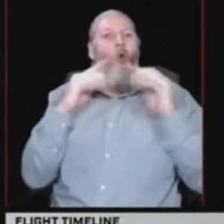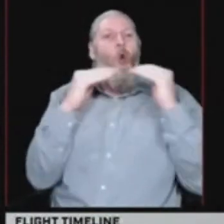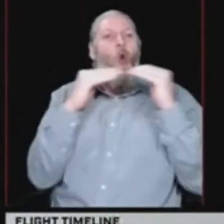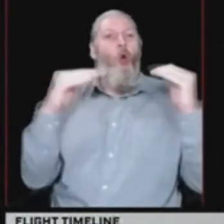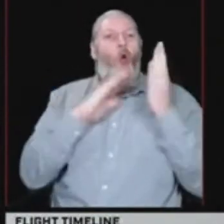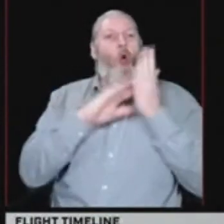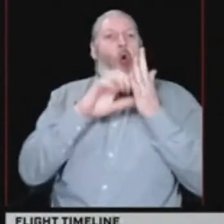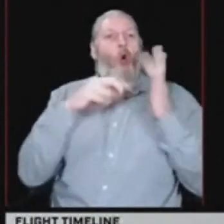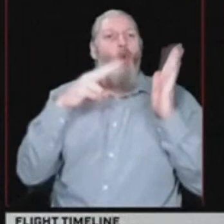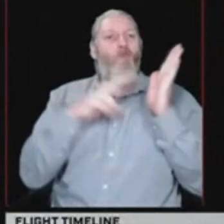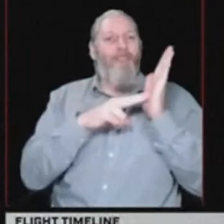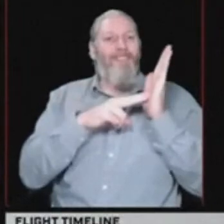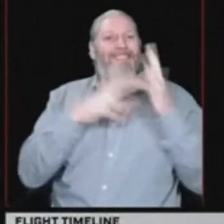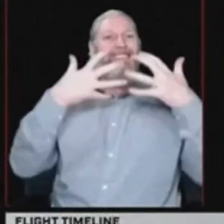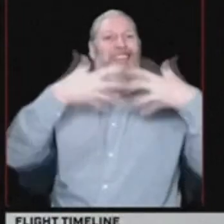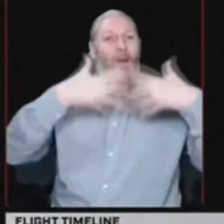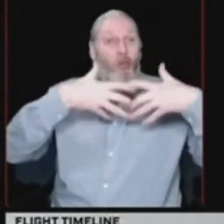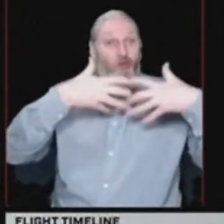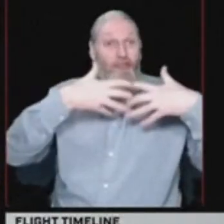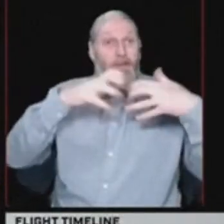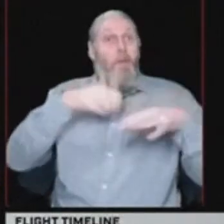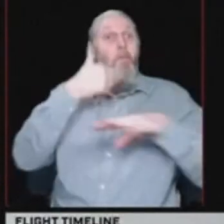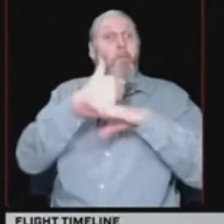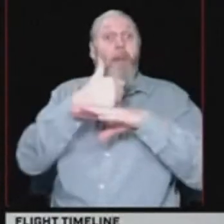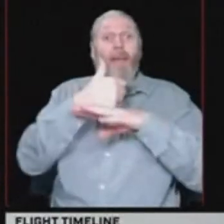Clyde Space, all based in the United Kingdom.